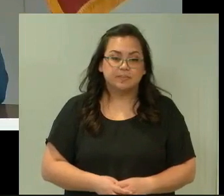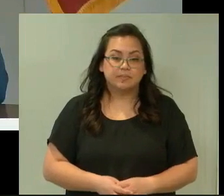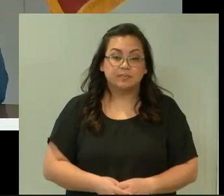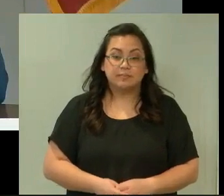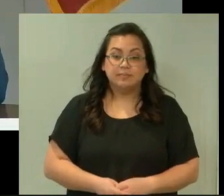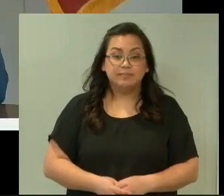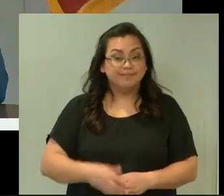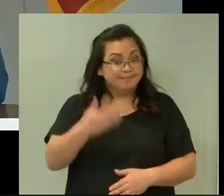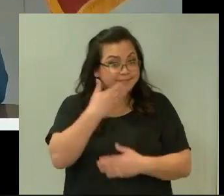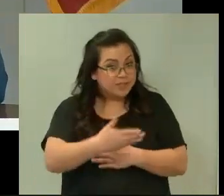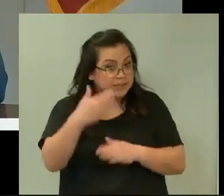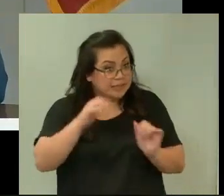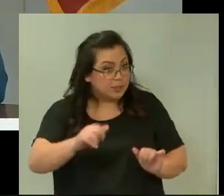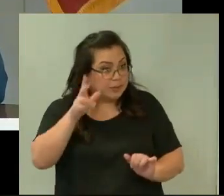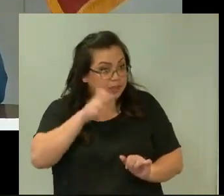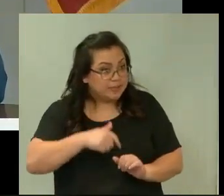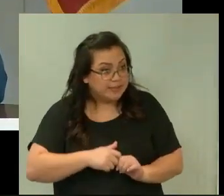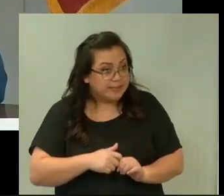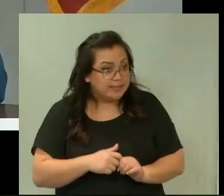Good morning. Can you hear me?